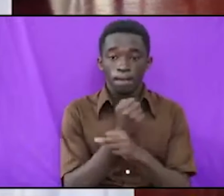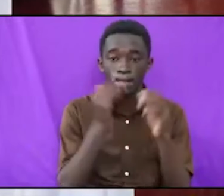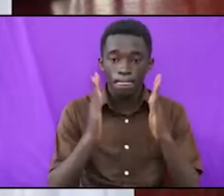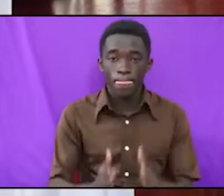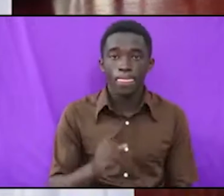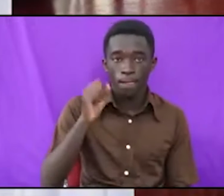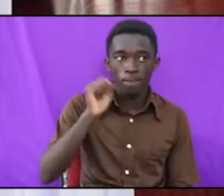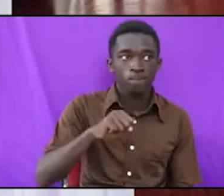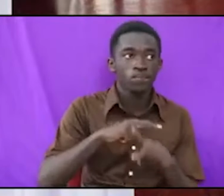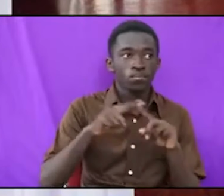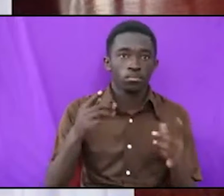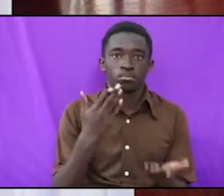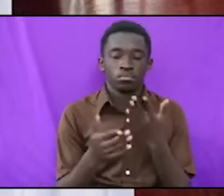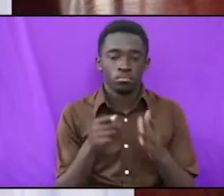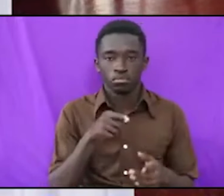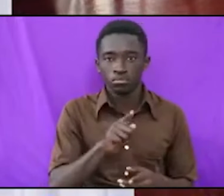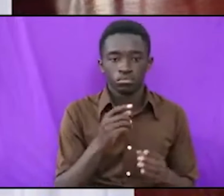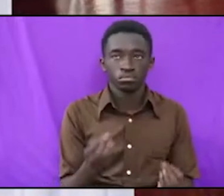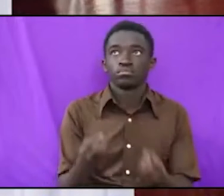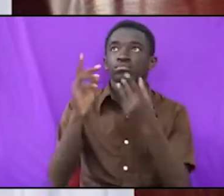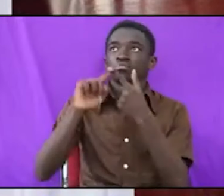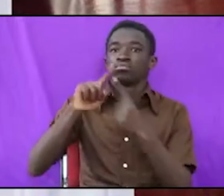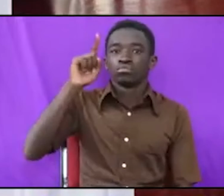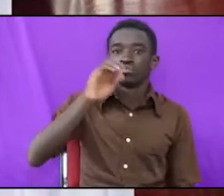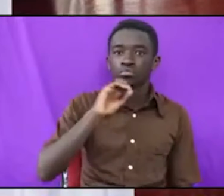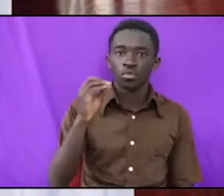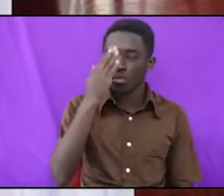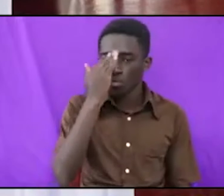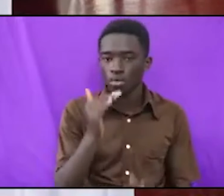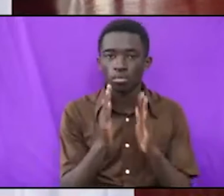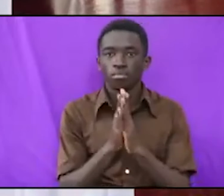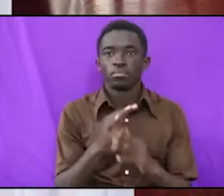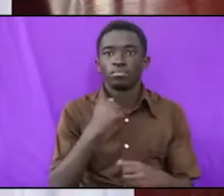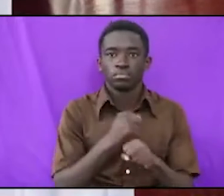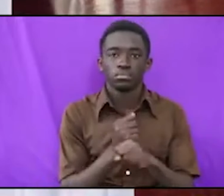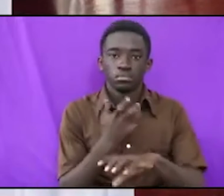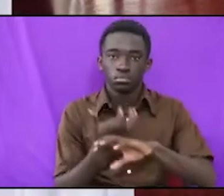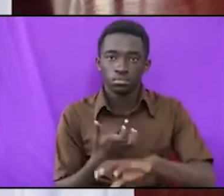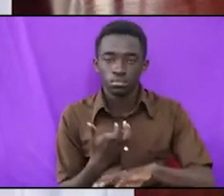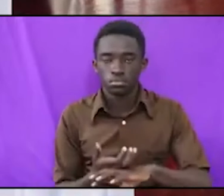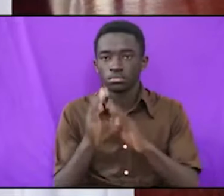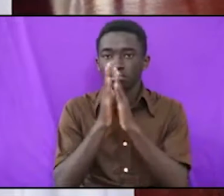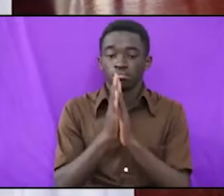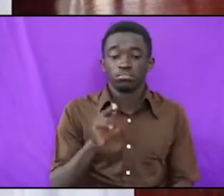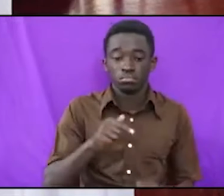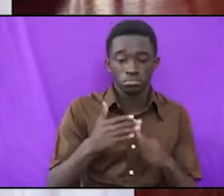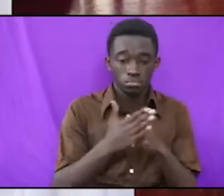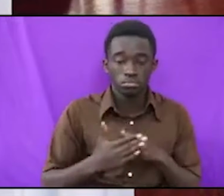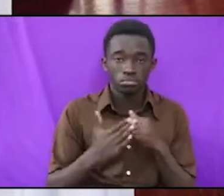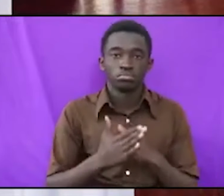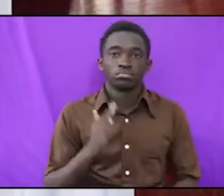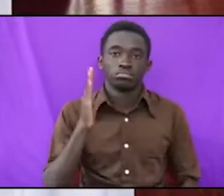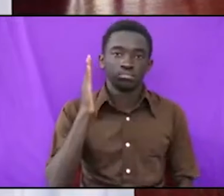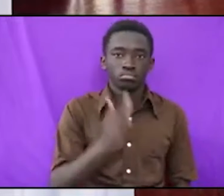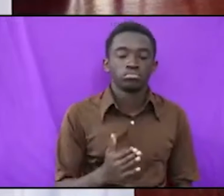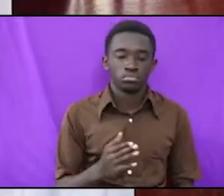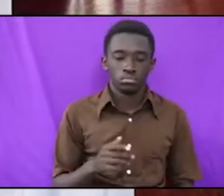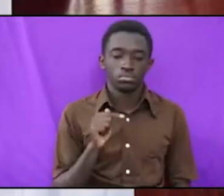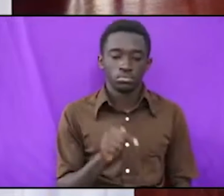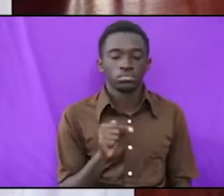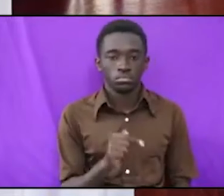not submitted to him so that even prayer becomes a burden. I pray that this September will be an enjoyable one, that you